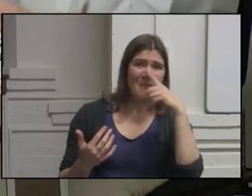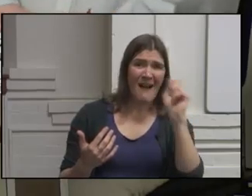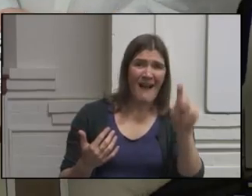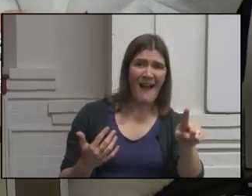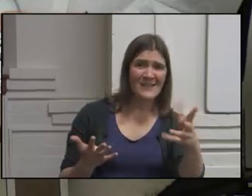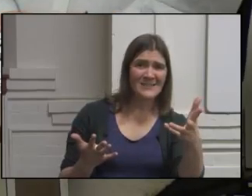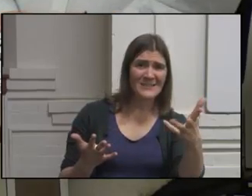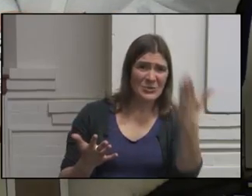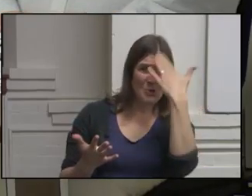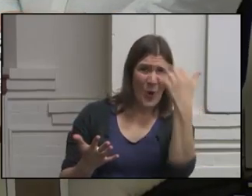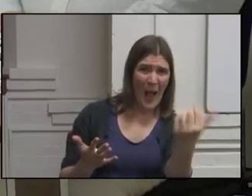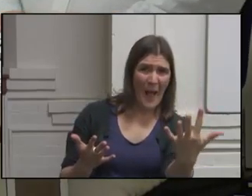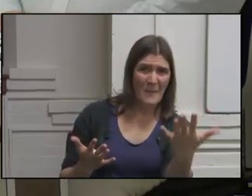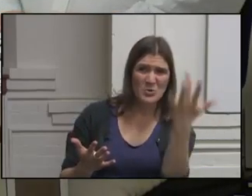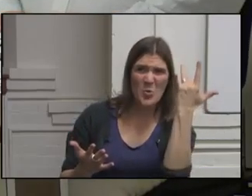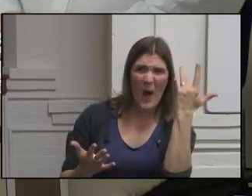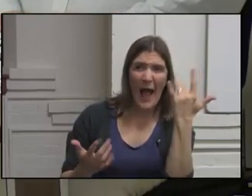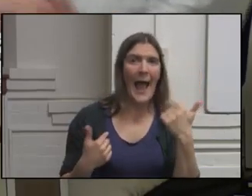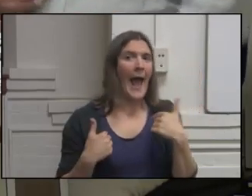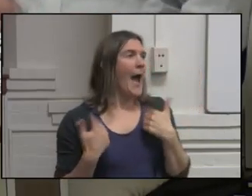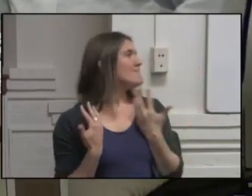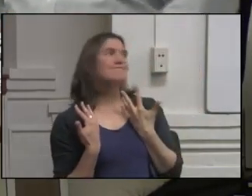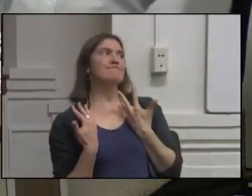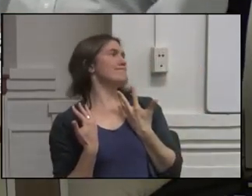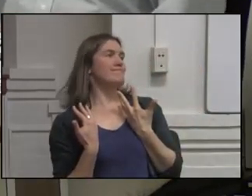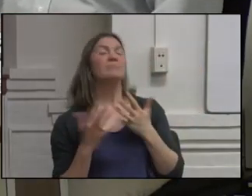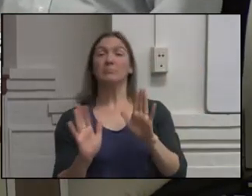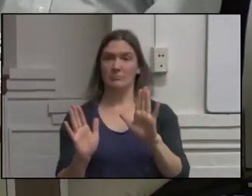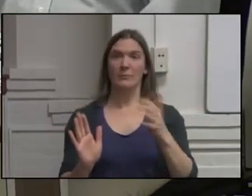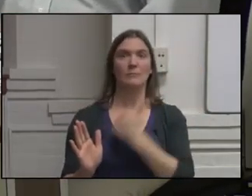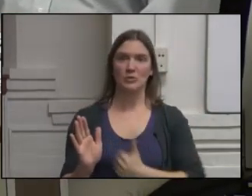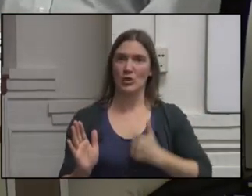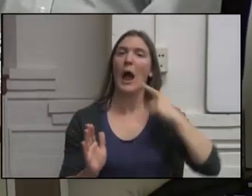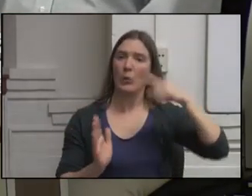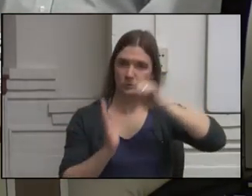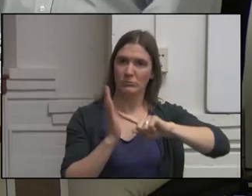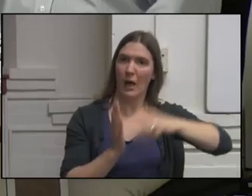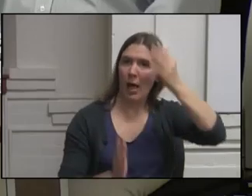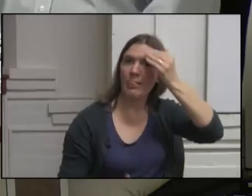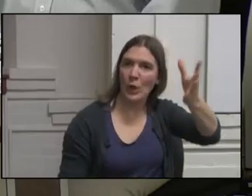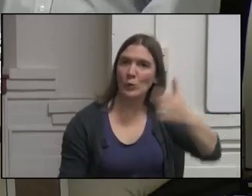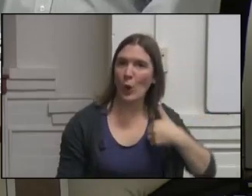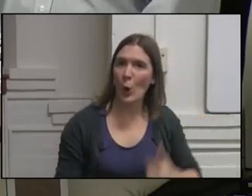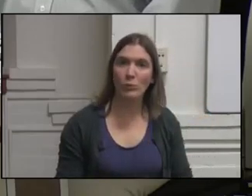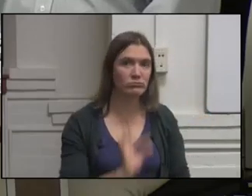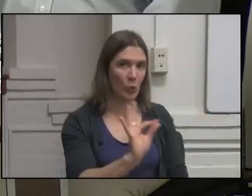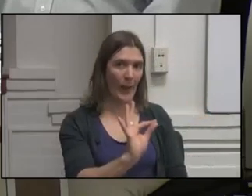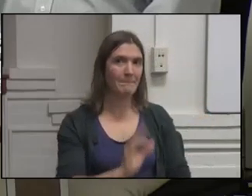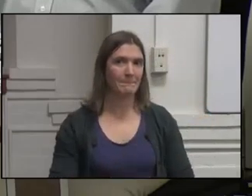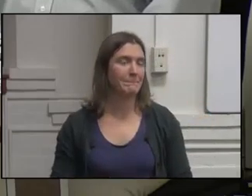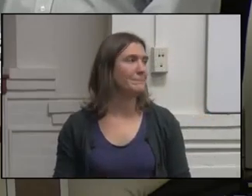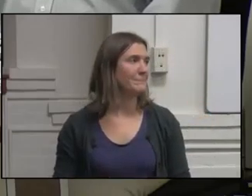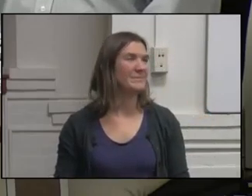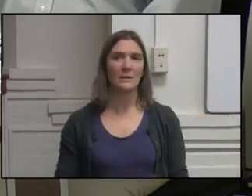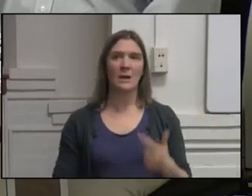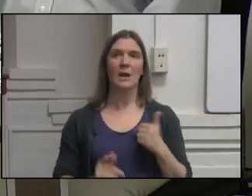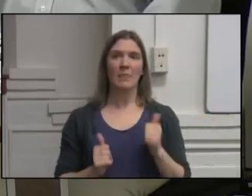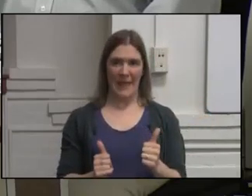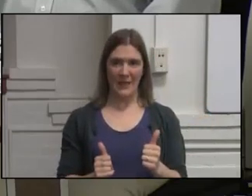be? I don't have the number. Okay, I will get that. I will get back to you with that. Thanks, Daniel. Okay, mm-hmm. Stress that